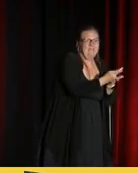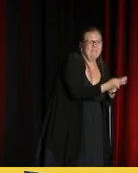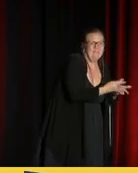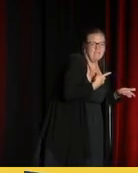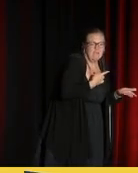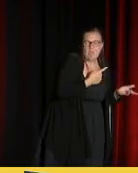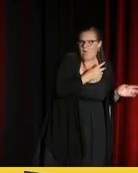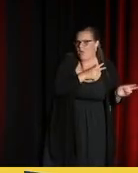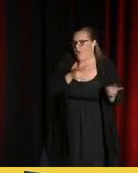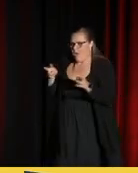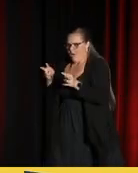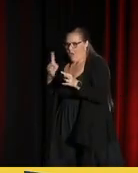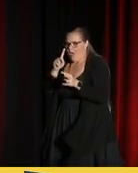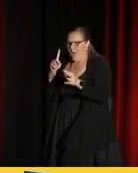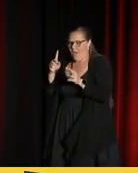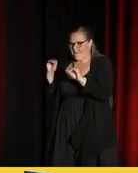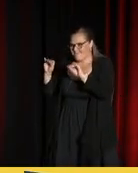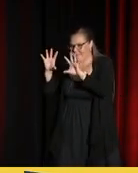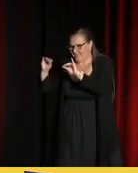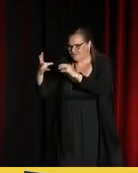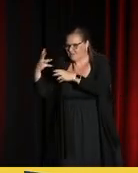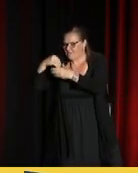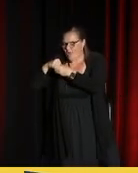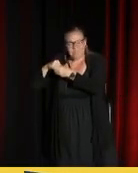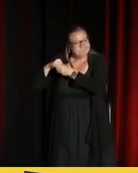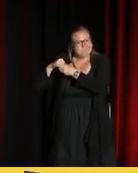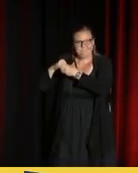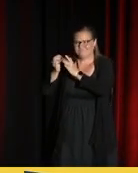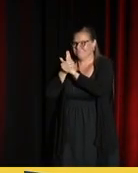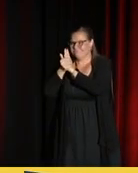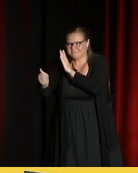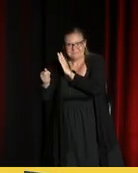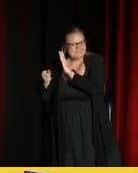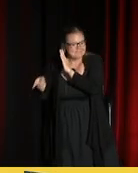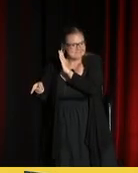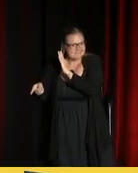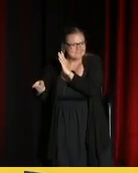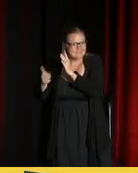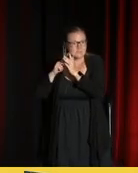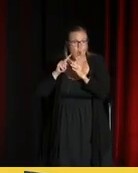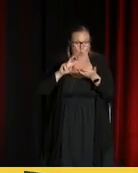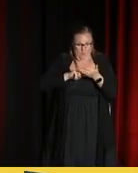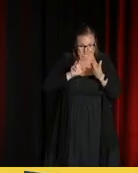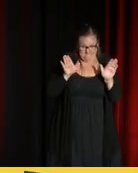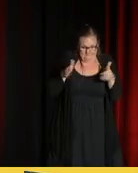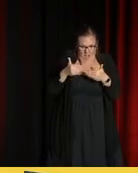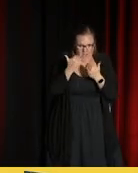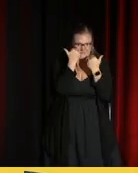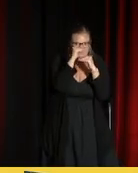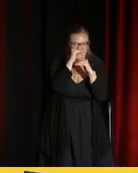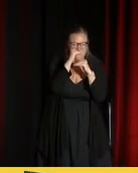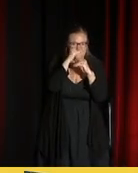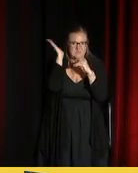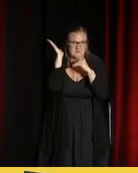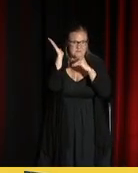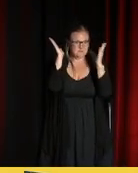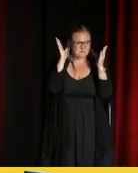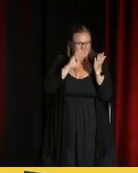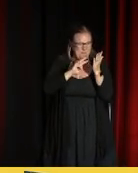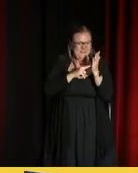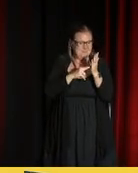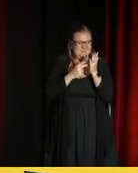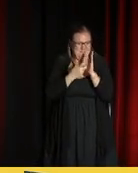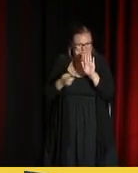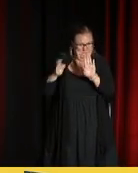ever measured before. So when I say break open the box, I don't mean that metaphorically. I mean